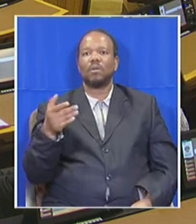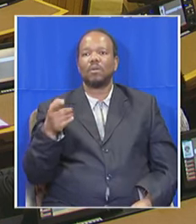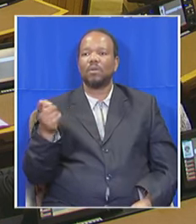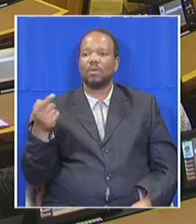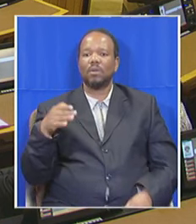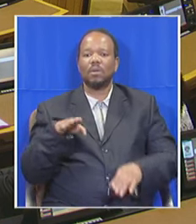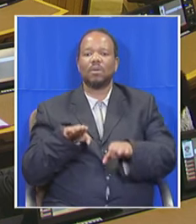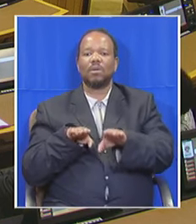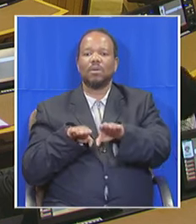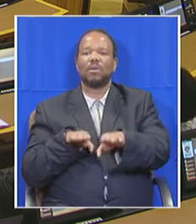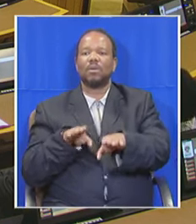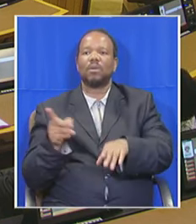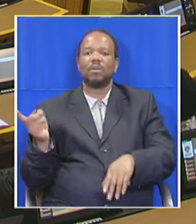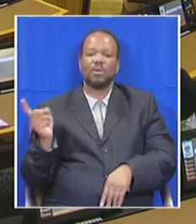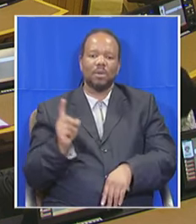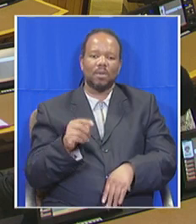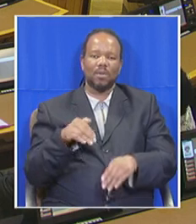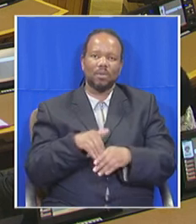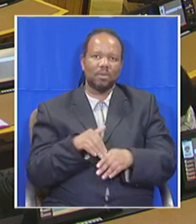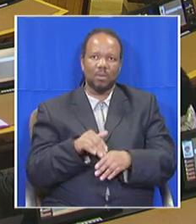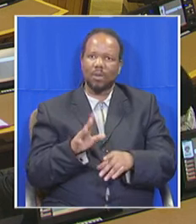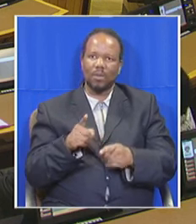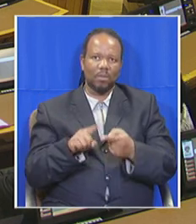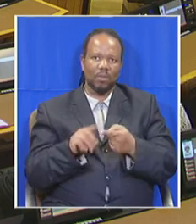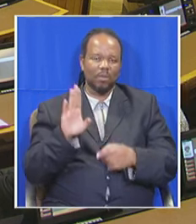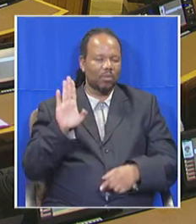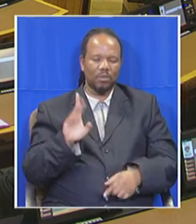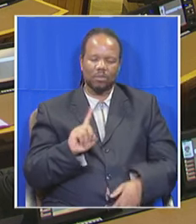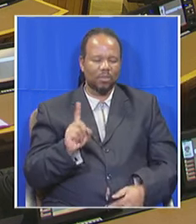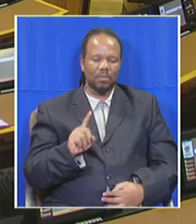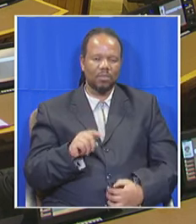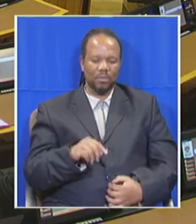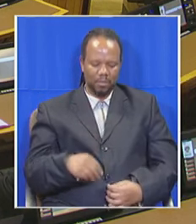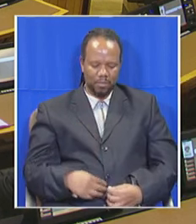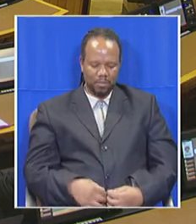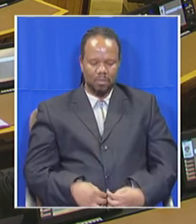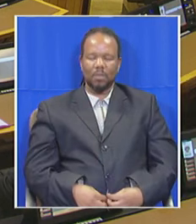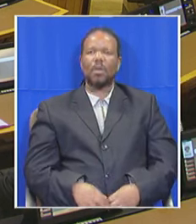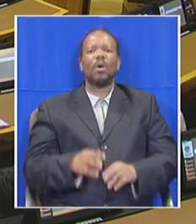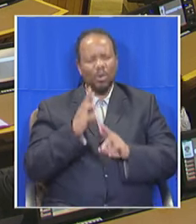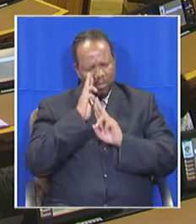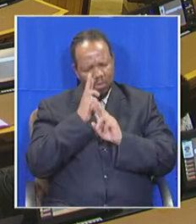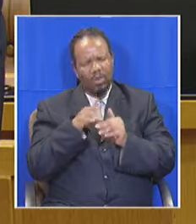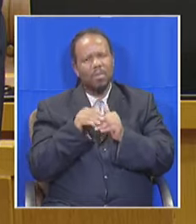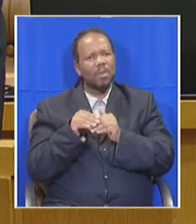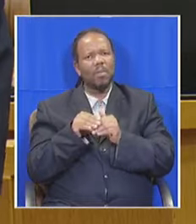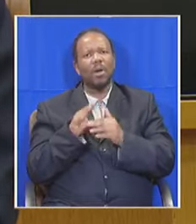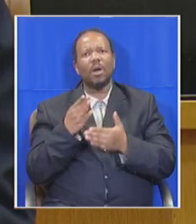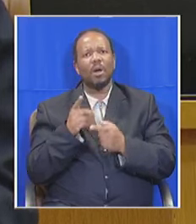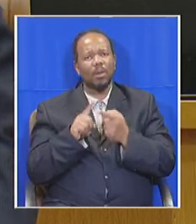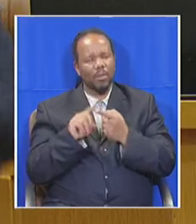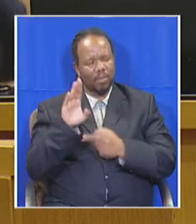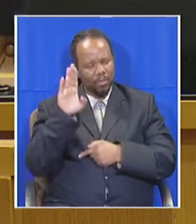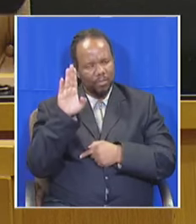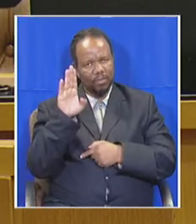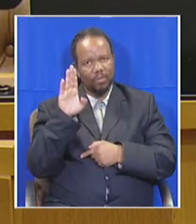house? No, no, Honourable Member, that's not a point of order. Chair, the Secretary, a point of order? Honourable Members. Deputy Speaker, a point of order. Can